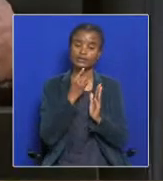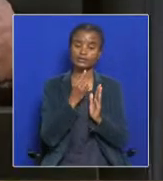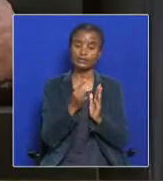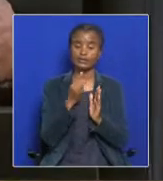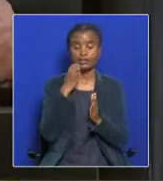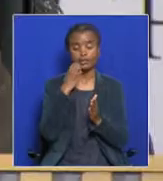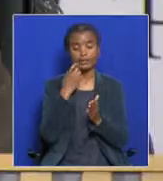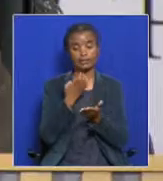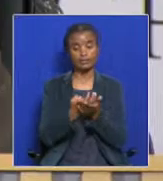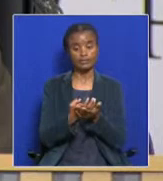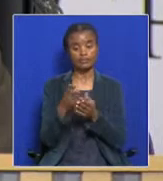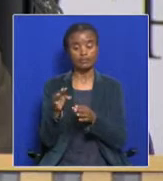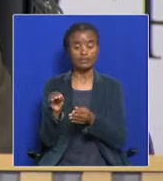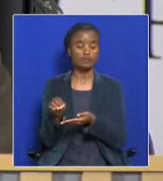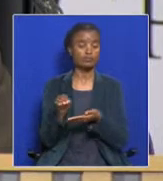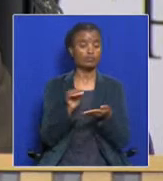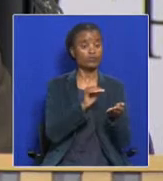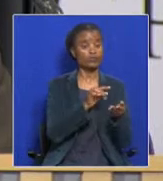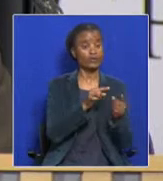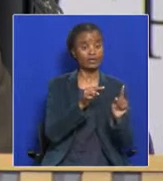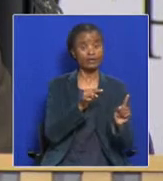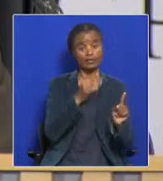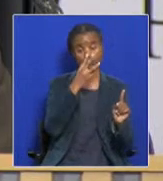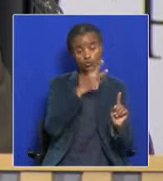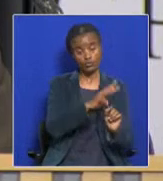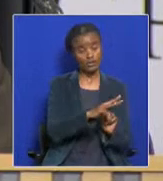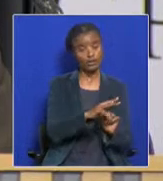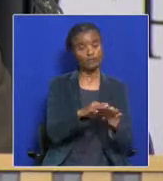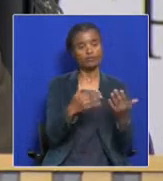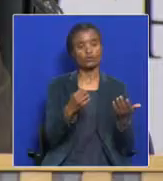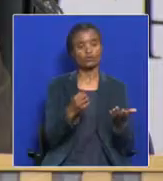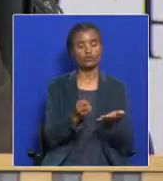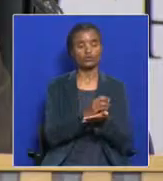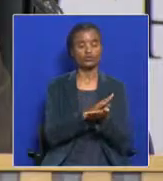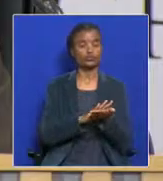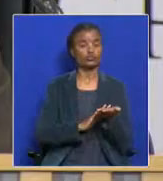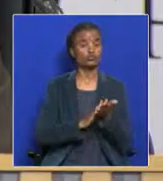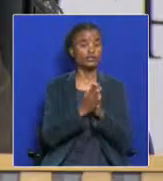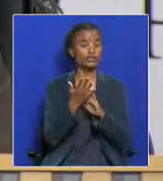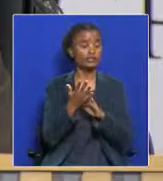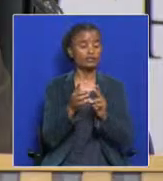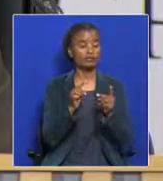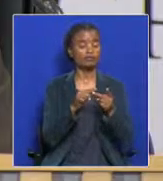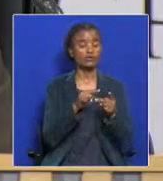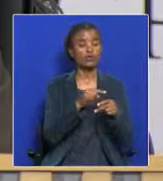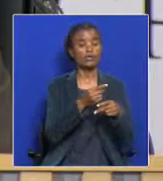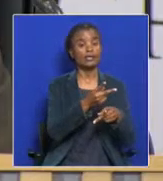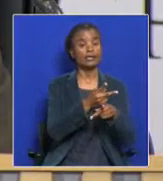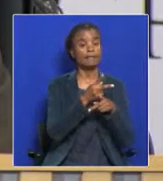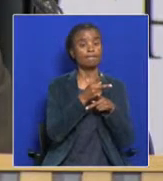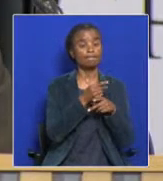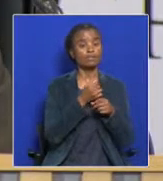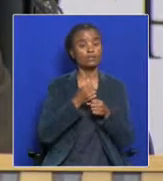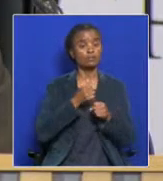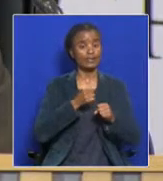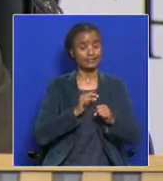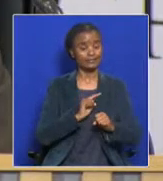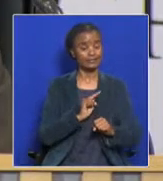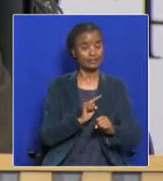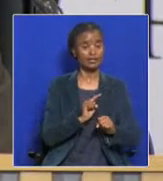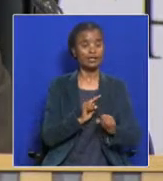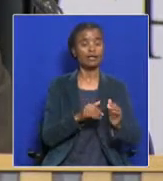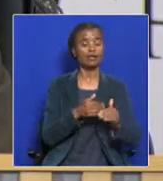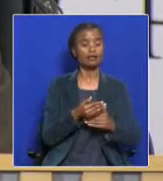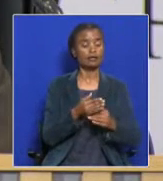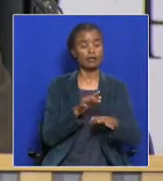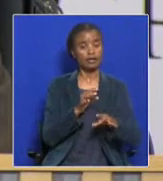there, whether for destruction or for storage until they were analyzed. We don't have a record of that. I'm